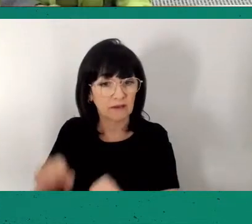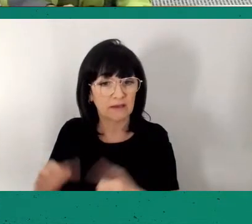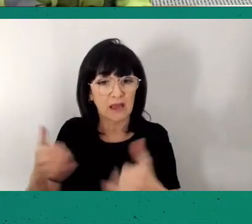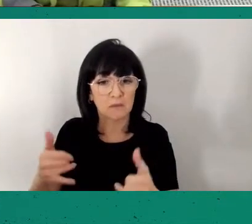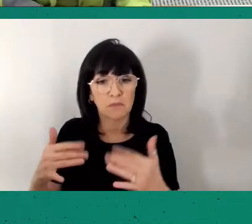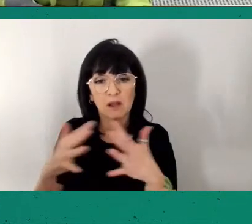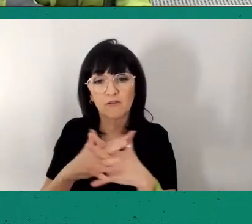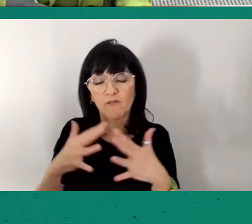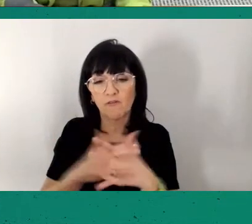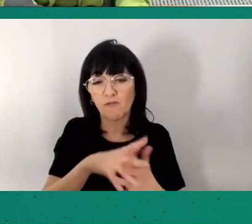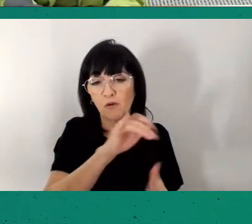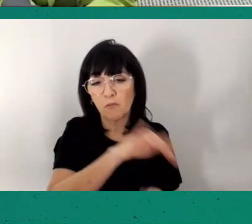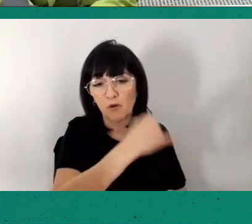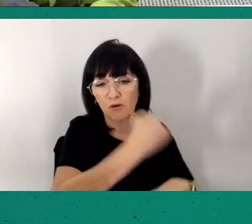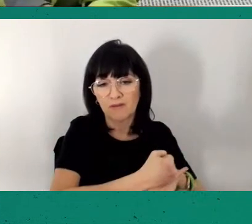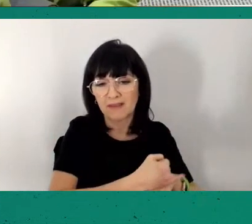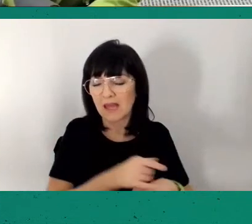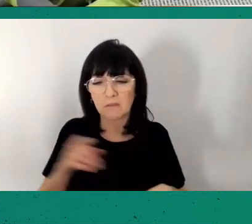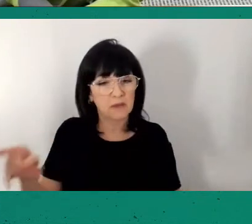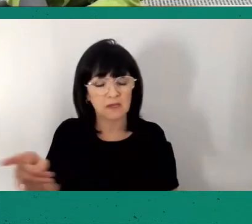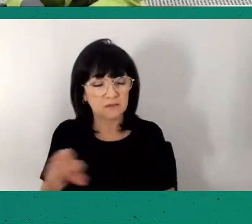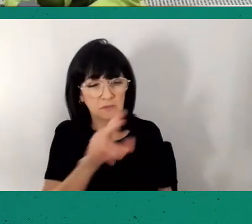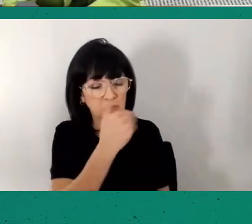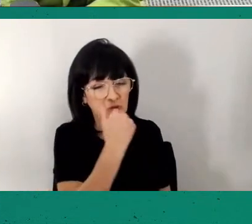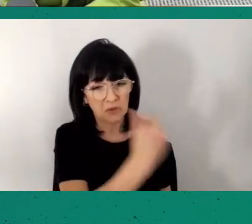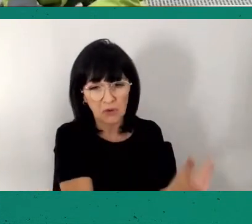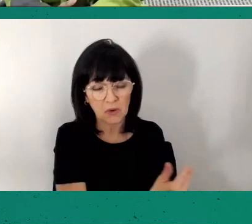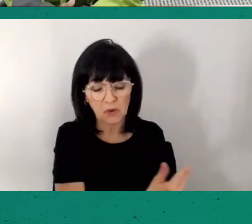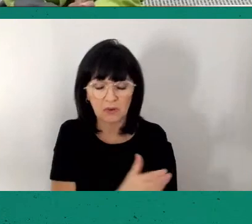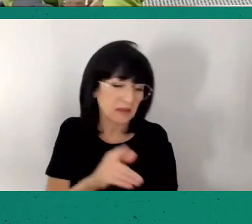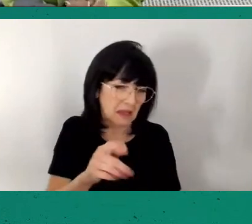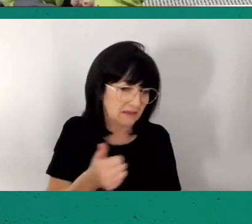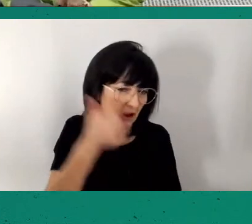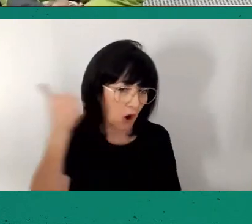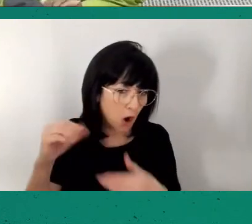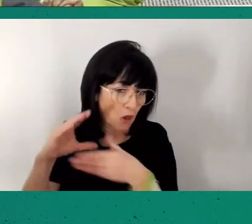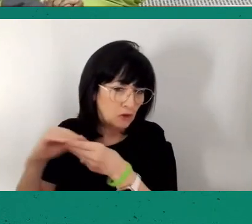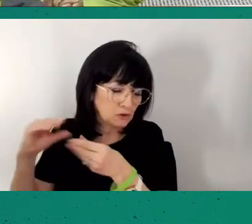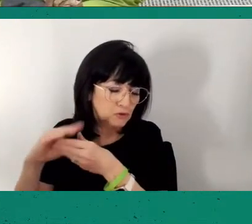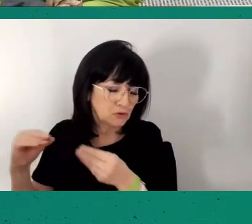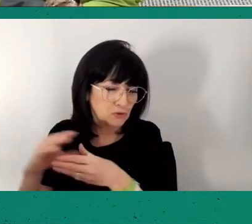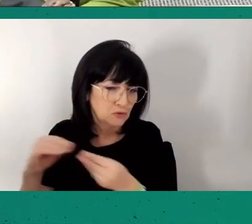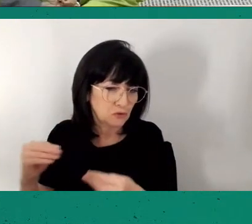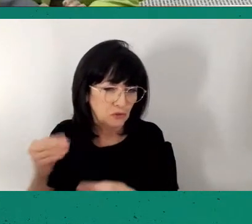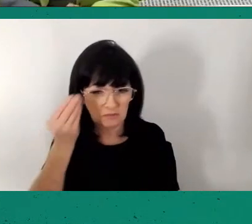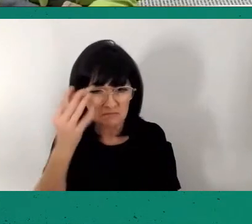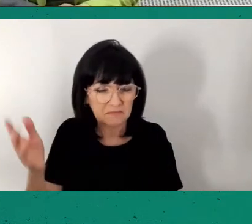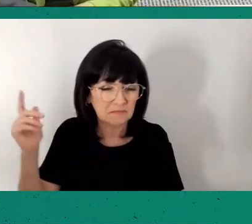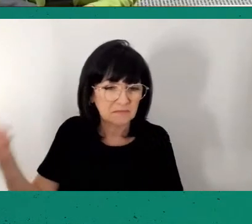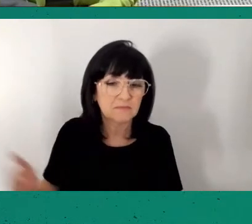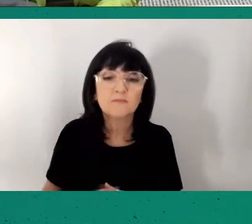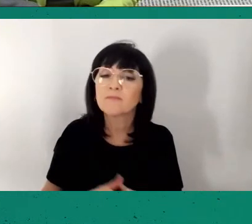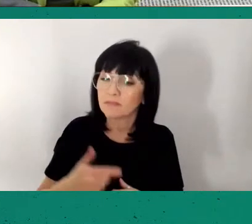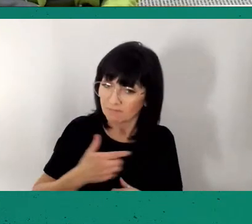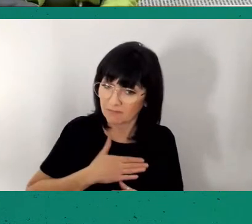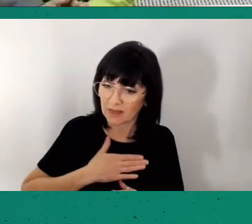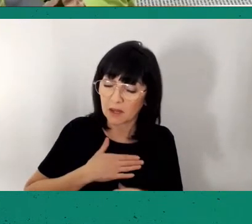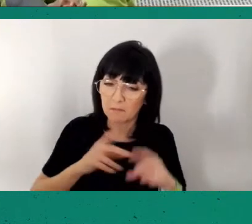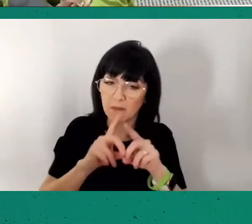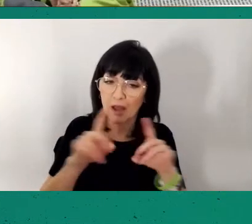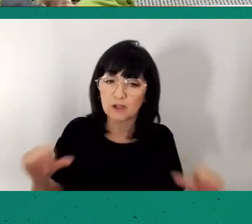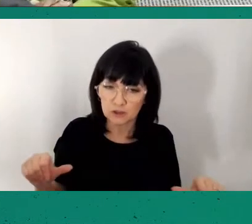husband wouldn't take it, but that's another whole story. But I did end up with a degree and with a home economics degree with a minor in